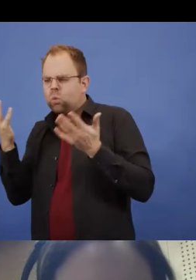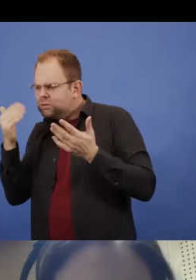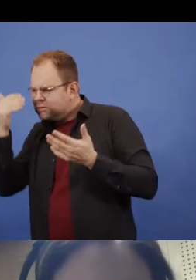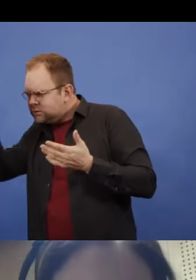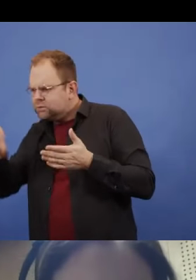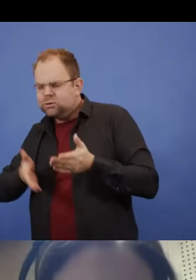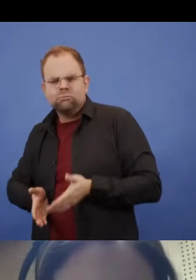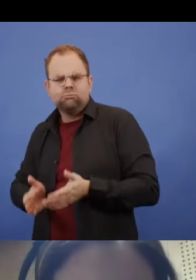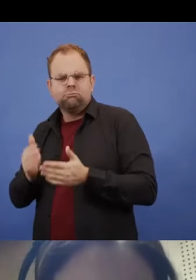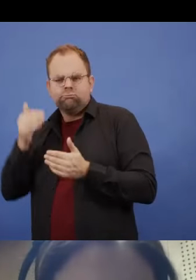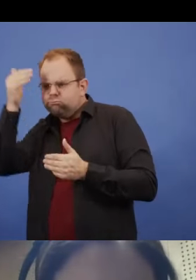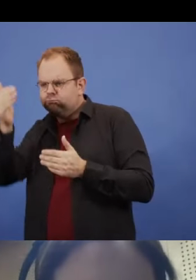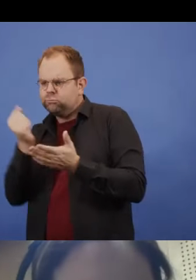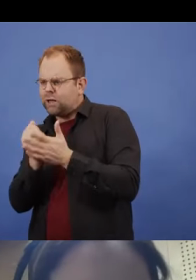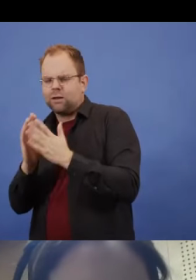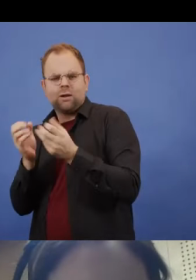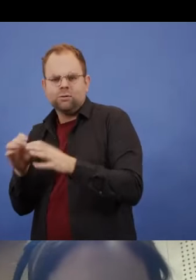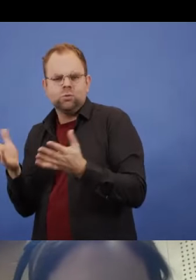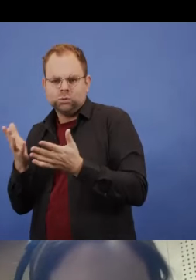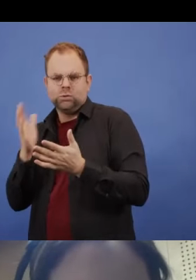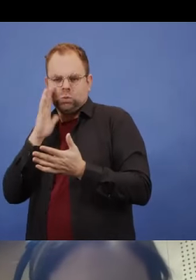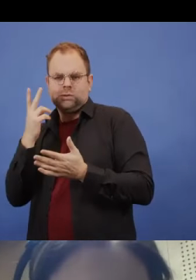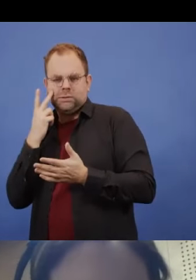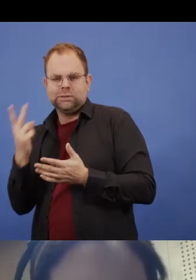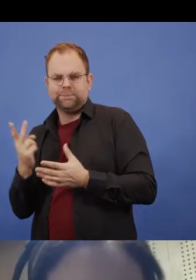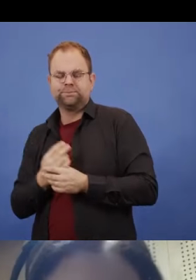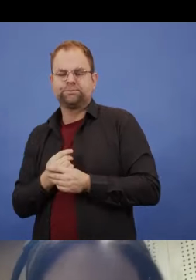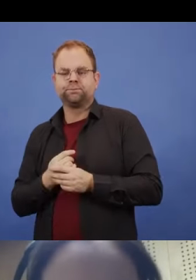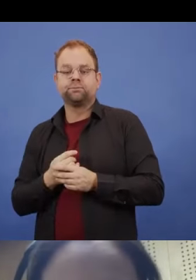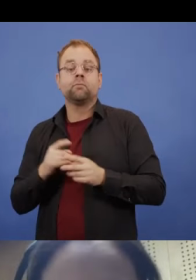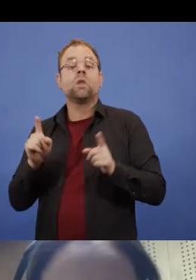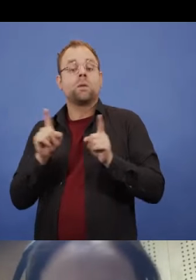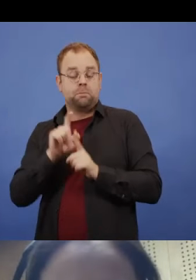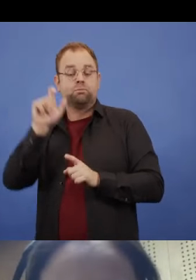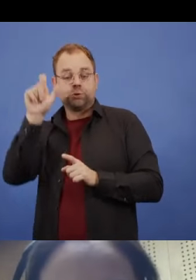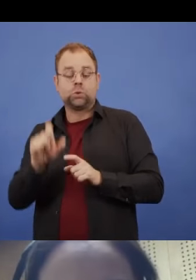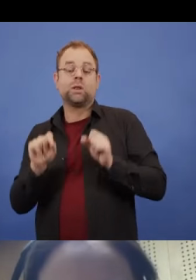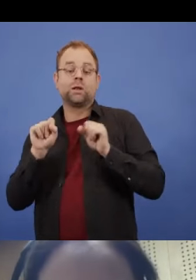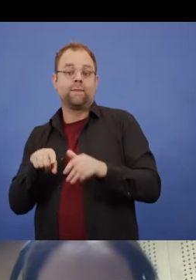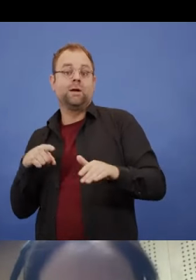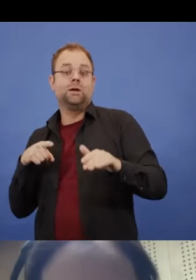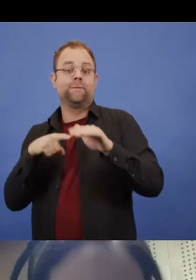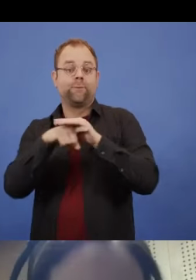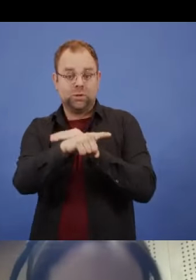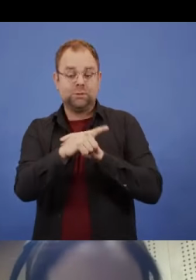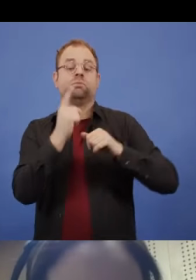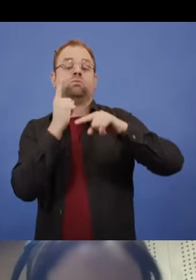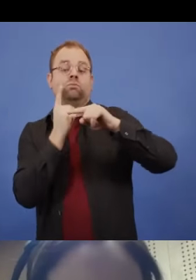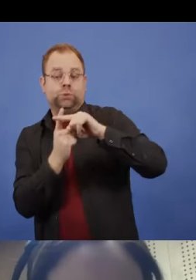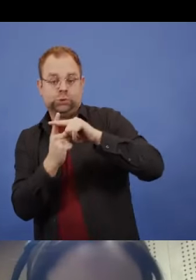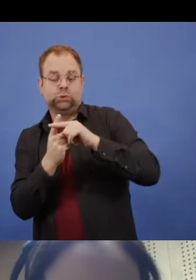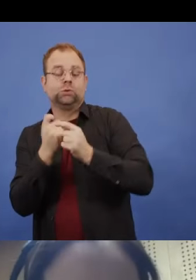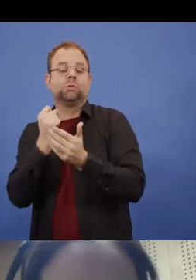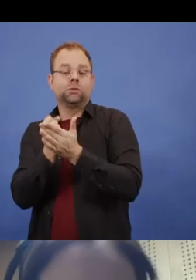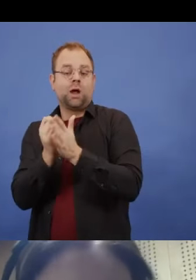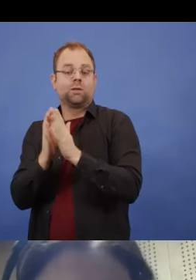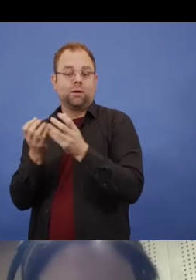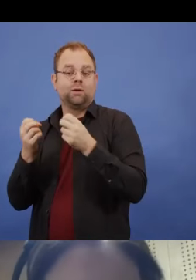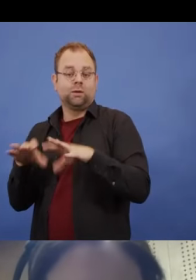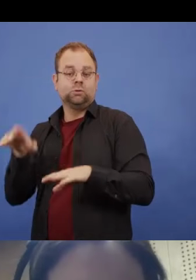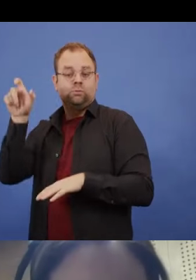Mathilde before spoke about refugee protection. So, you know, refugee status comes with a set of rights,